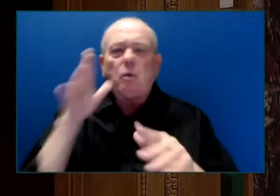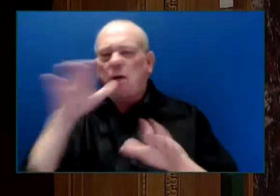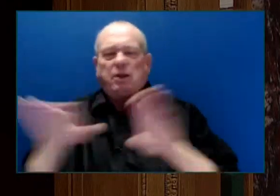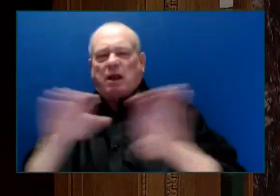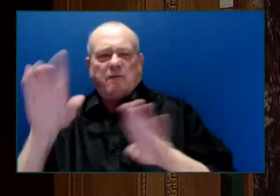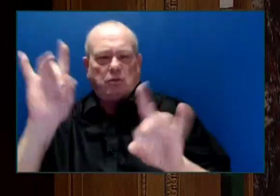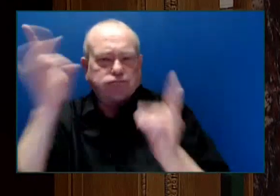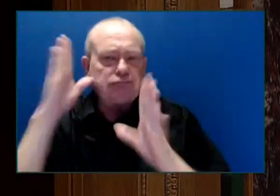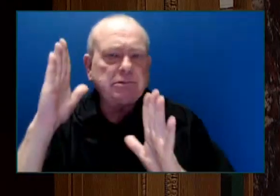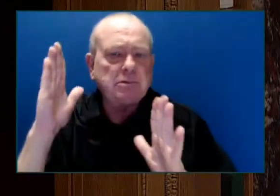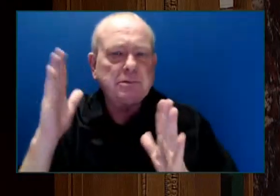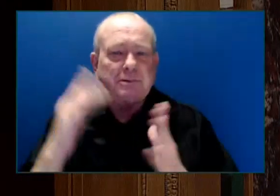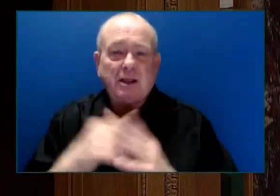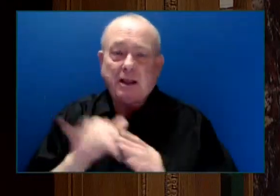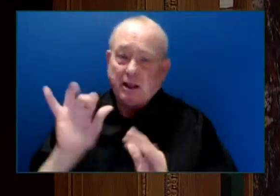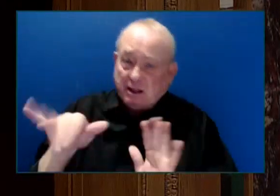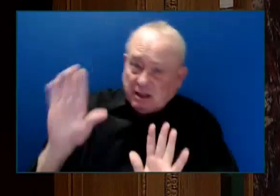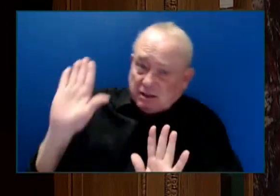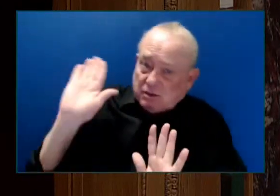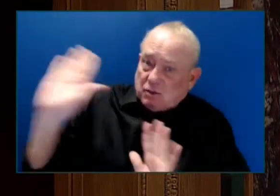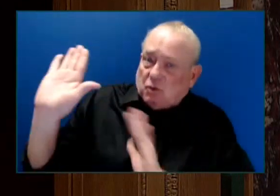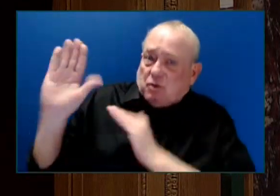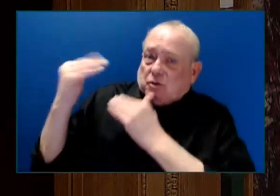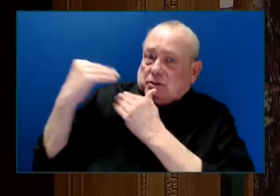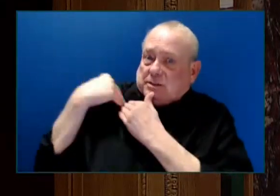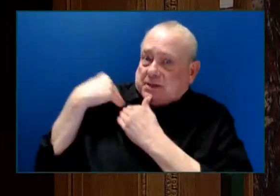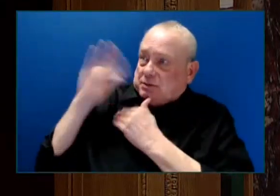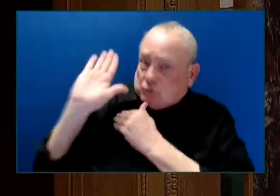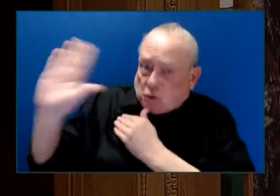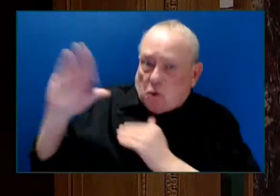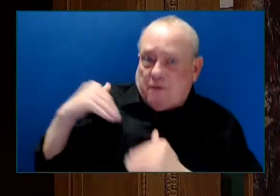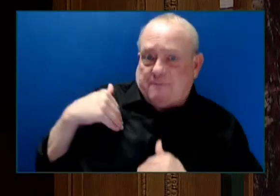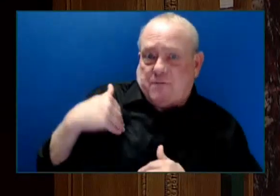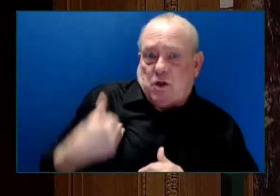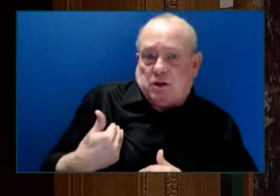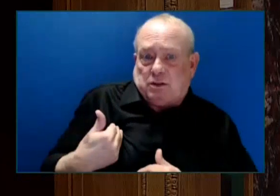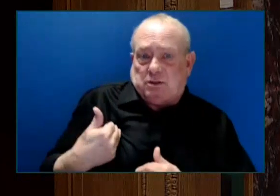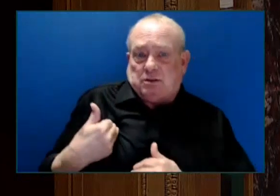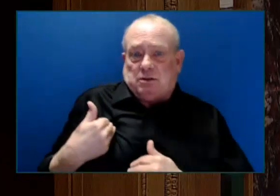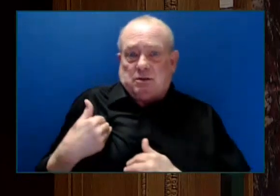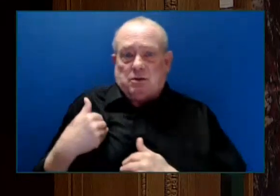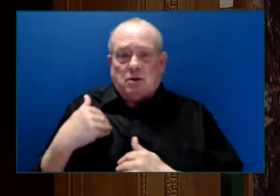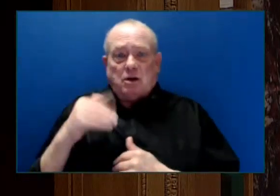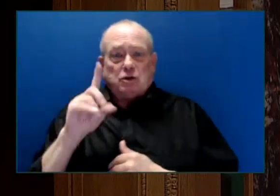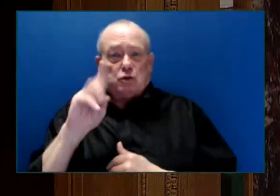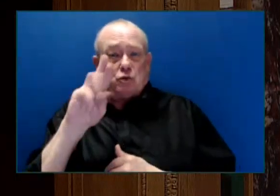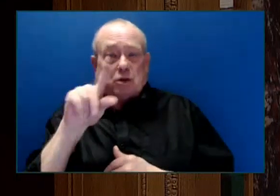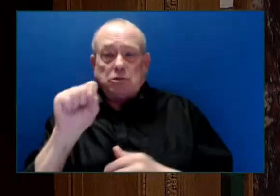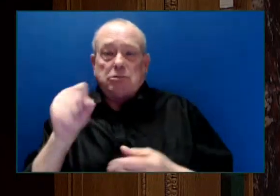availability of drugs without ensuring that detox on demand was available.